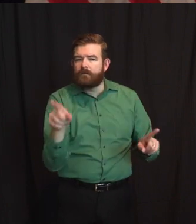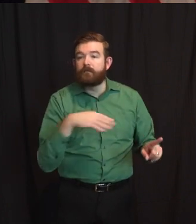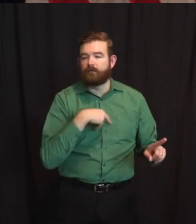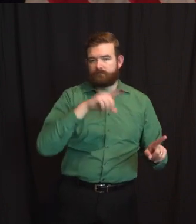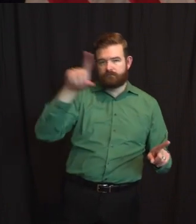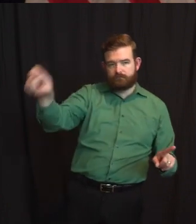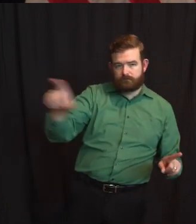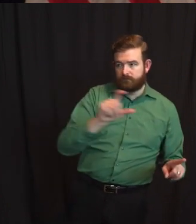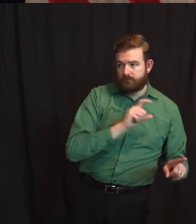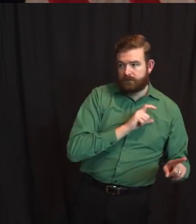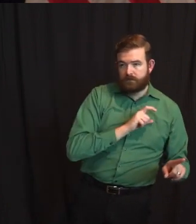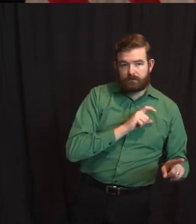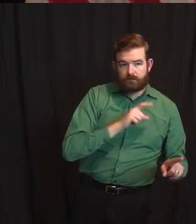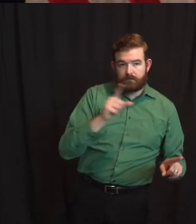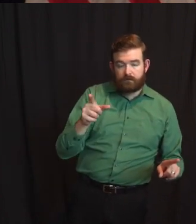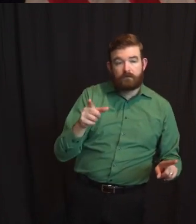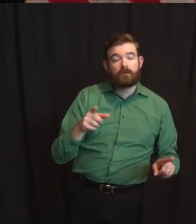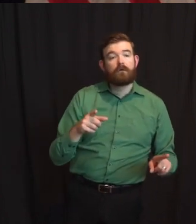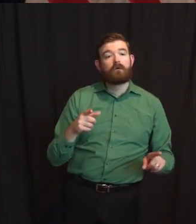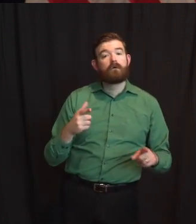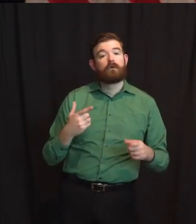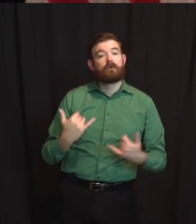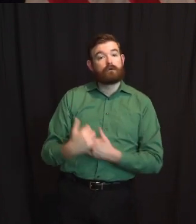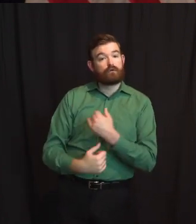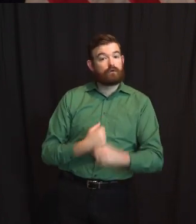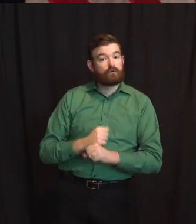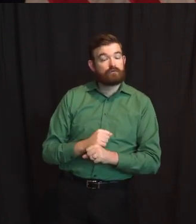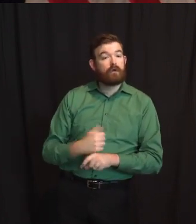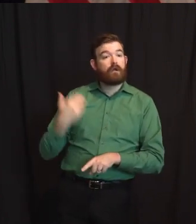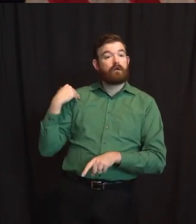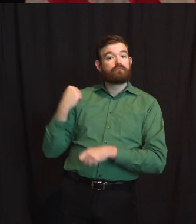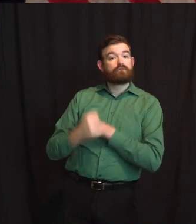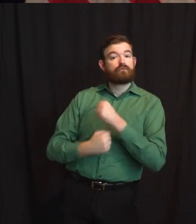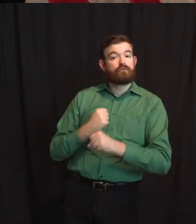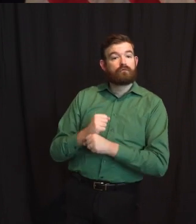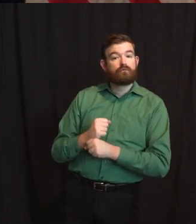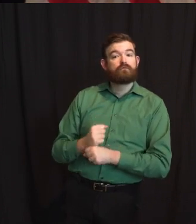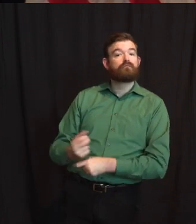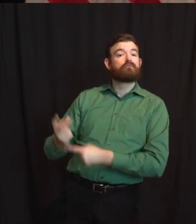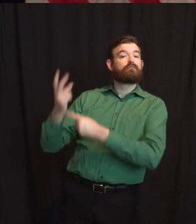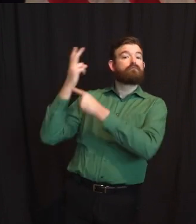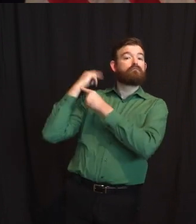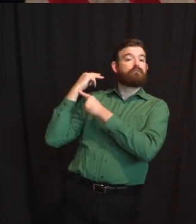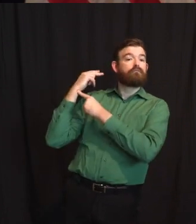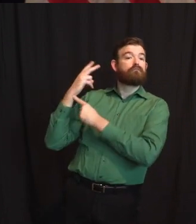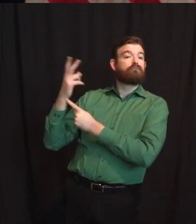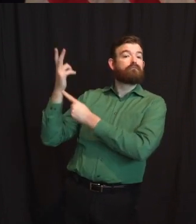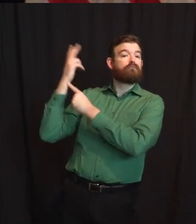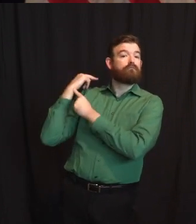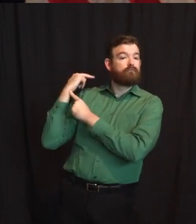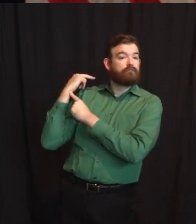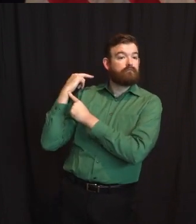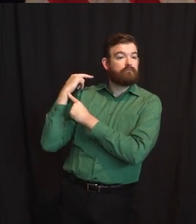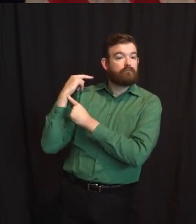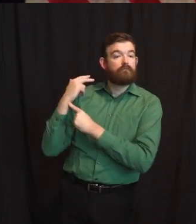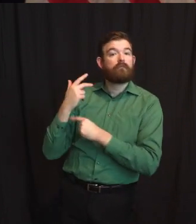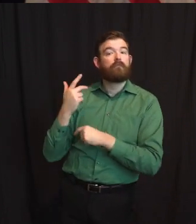over year? Any significant changes due to inactivity and people not working and driving because of coronavirus? Thank